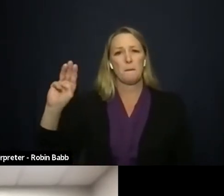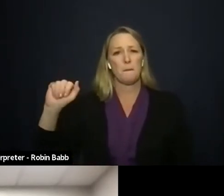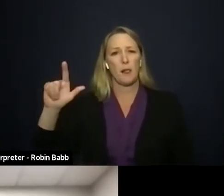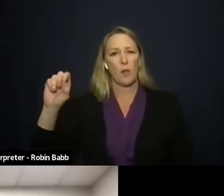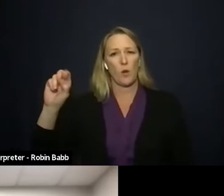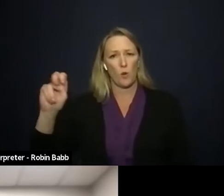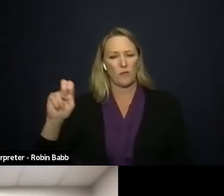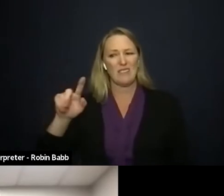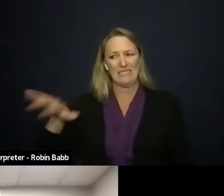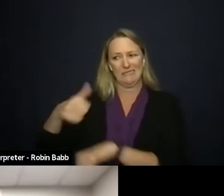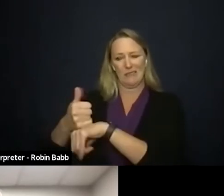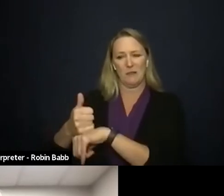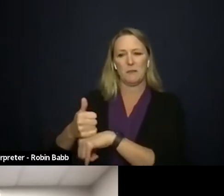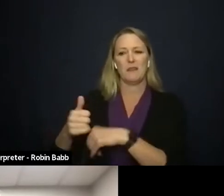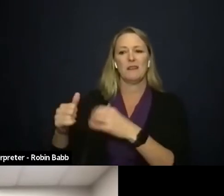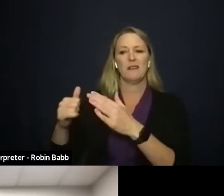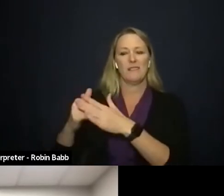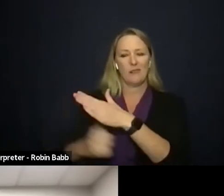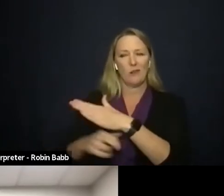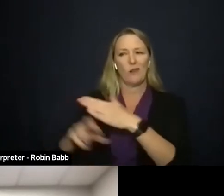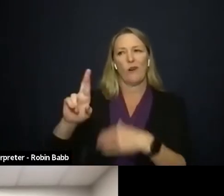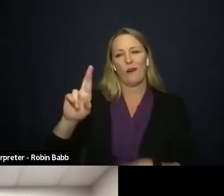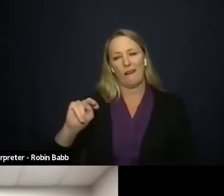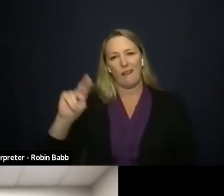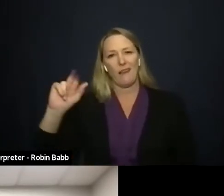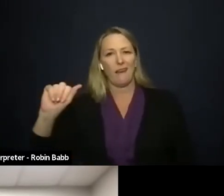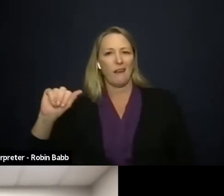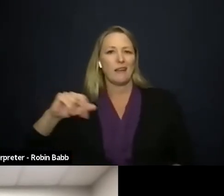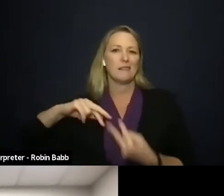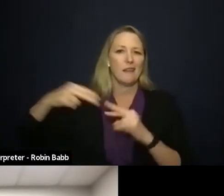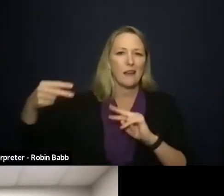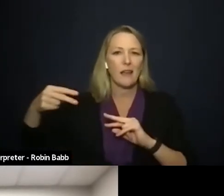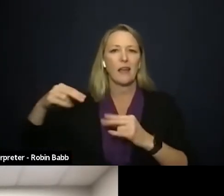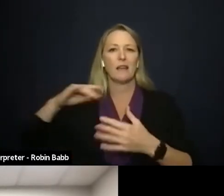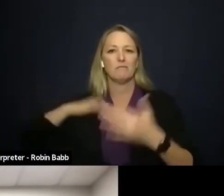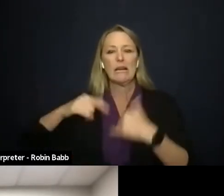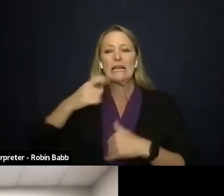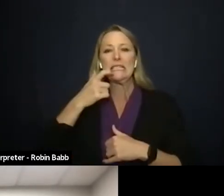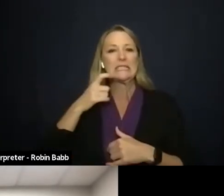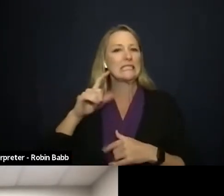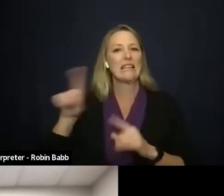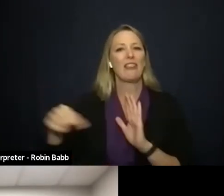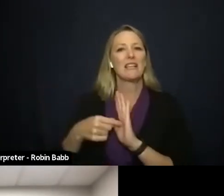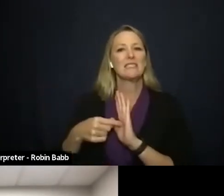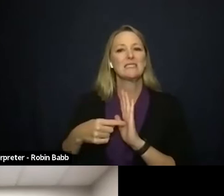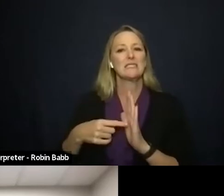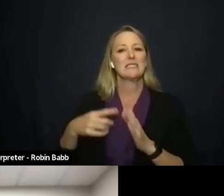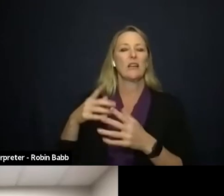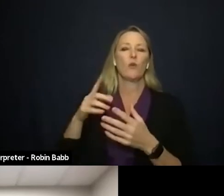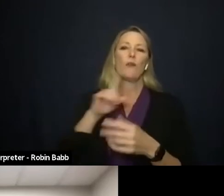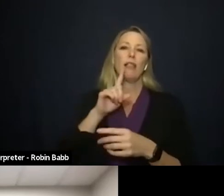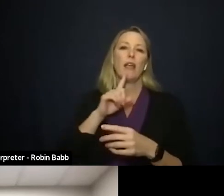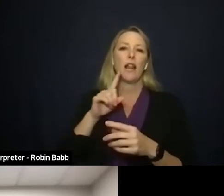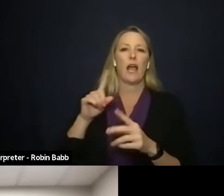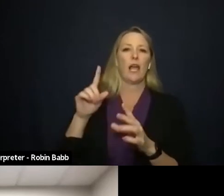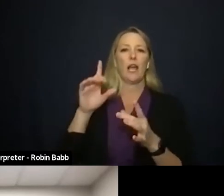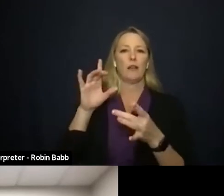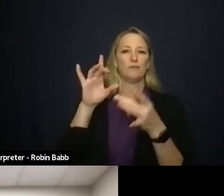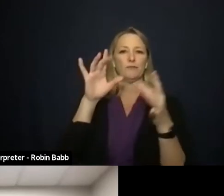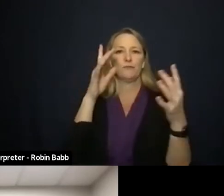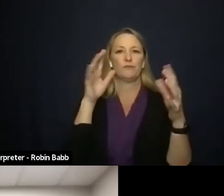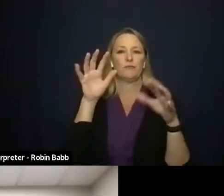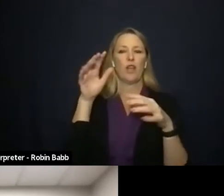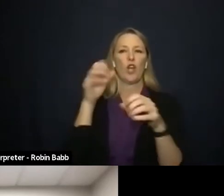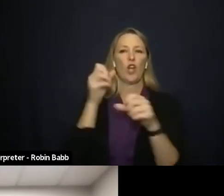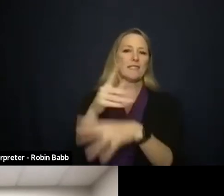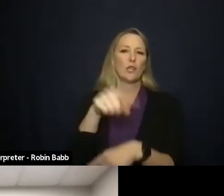mrna rna and dna technology said this is a psyops that is keeping you hypnotized in a state of fear